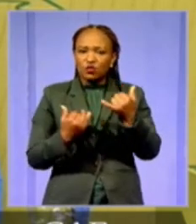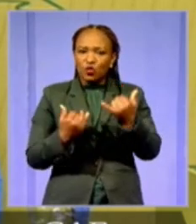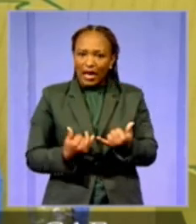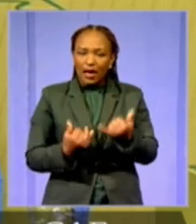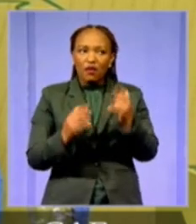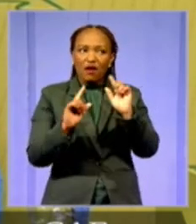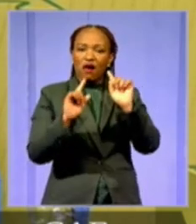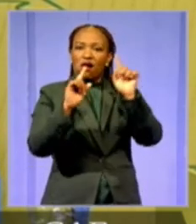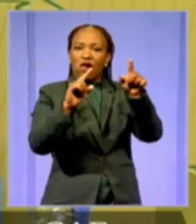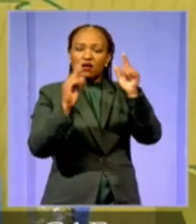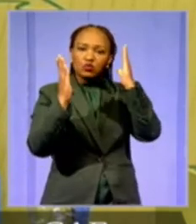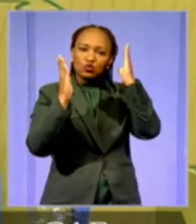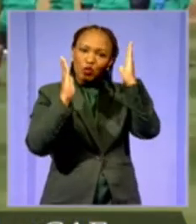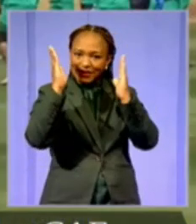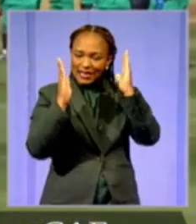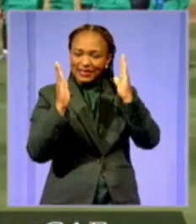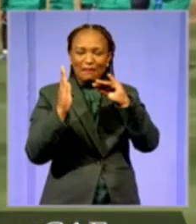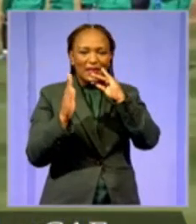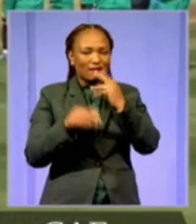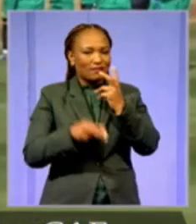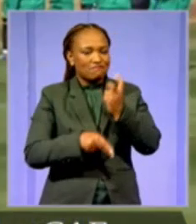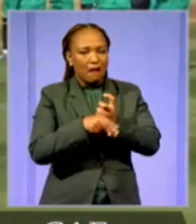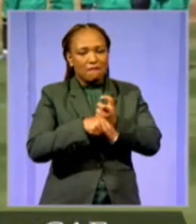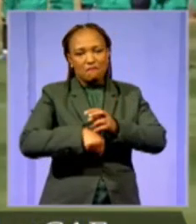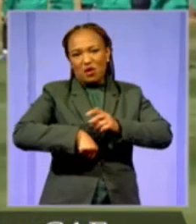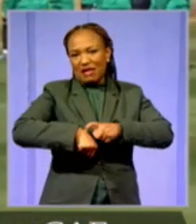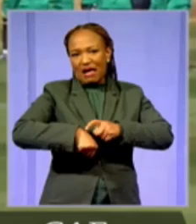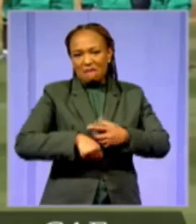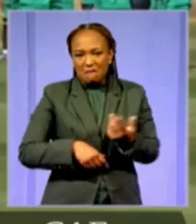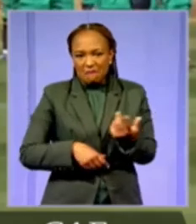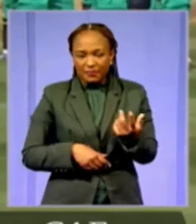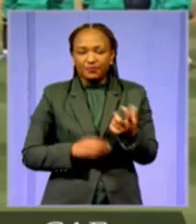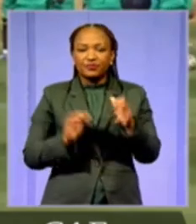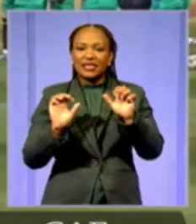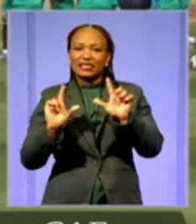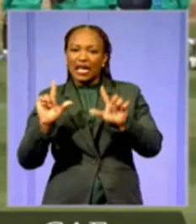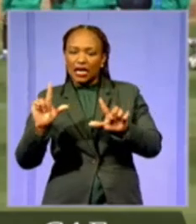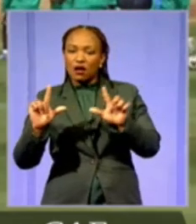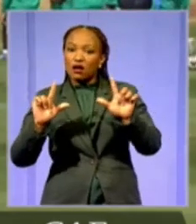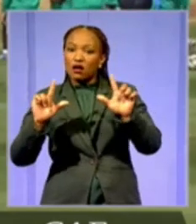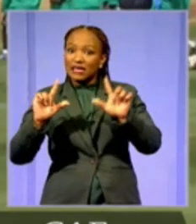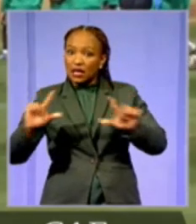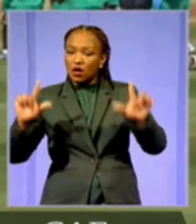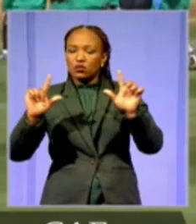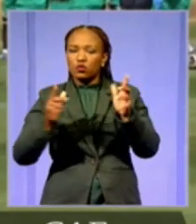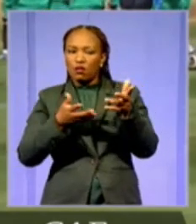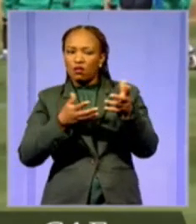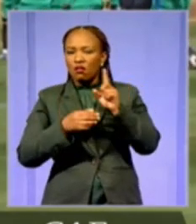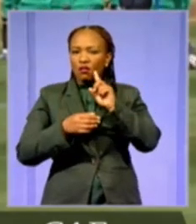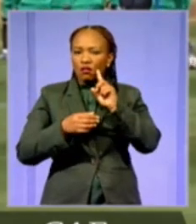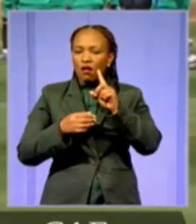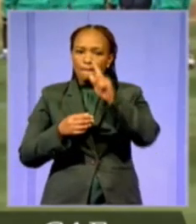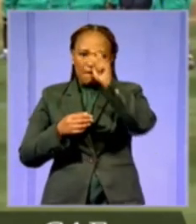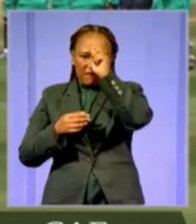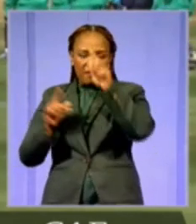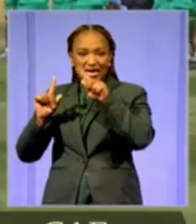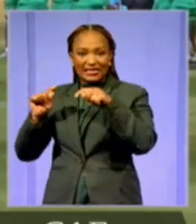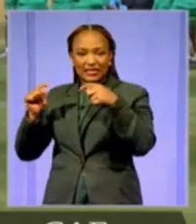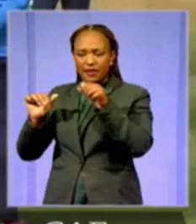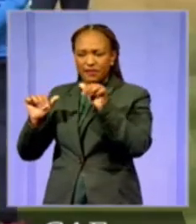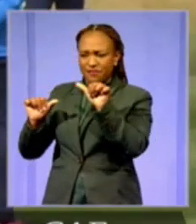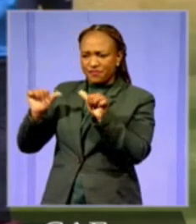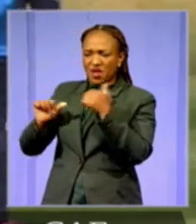been even more difficult for us. Sundowns e santse e tlile go sekaseka maemo a batshameki ba ba neng ba le mo setlhopheng sa Bafana se se